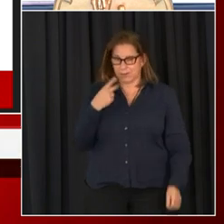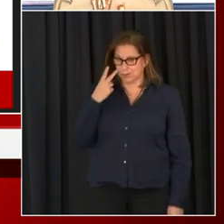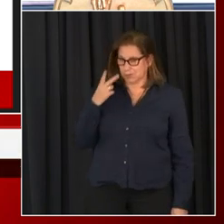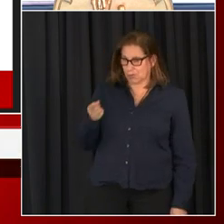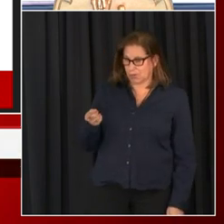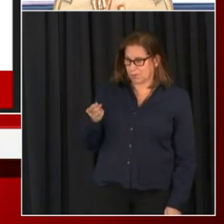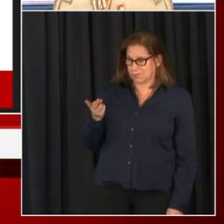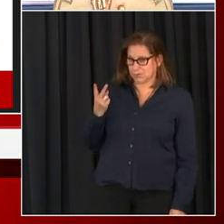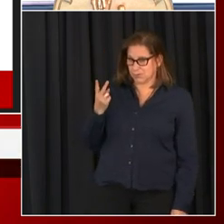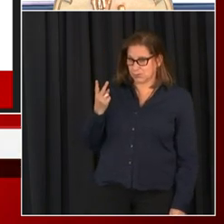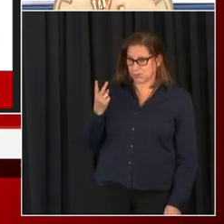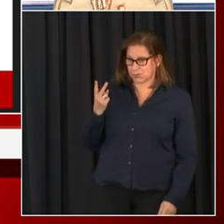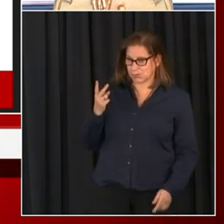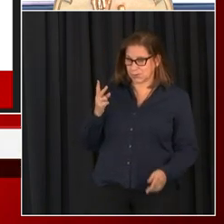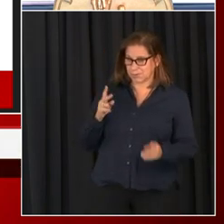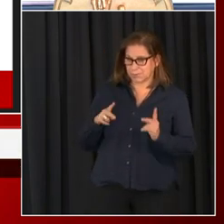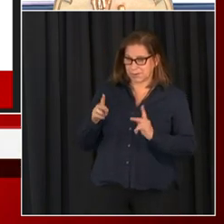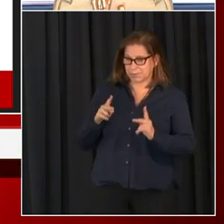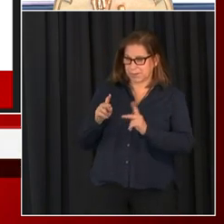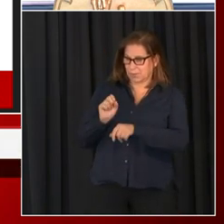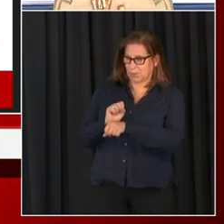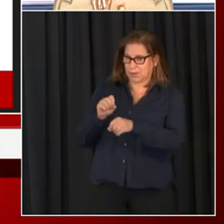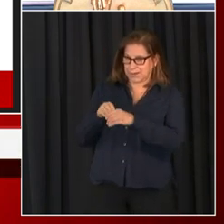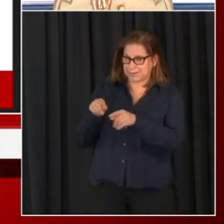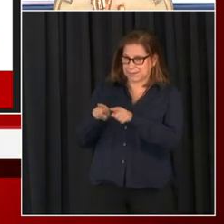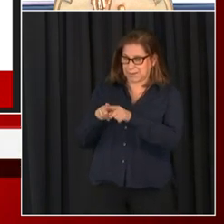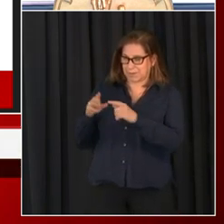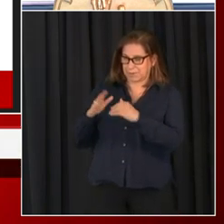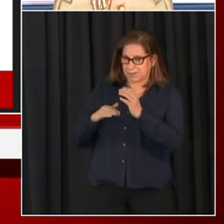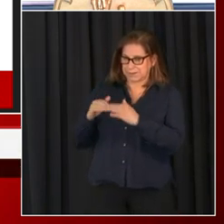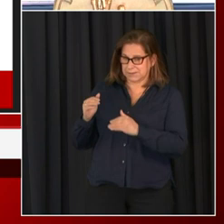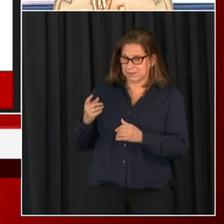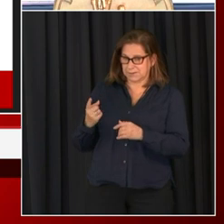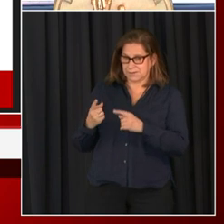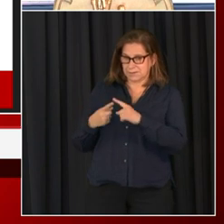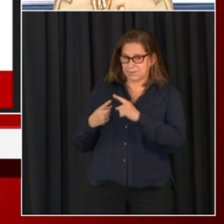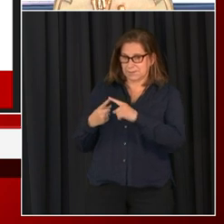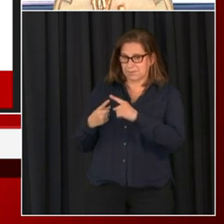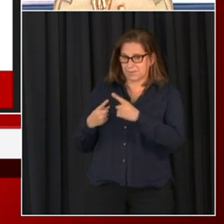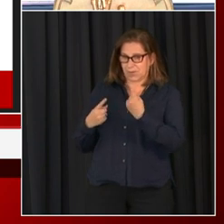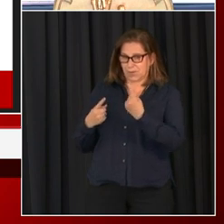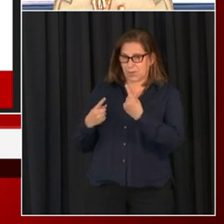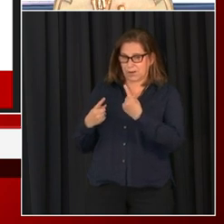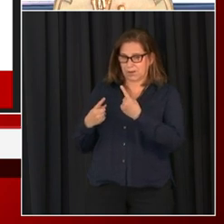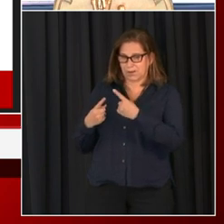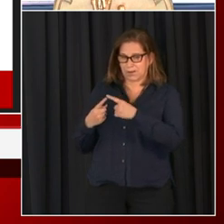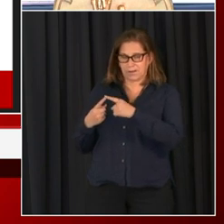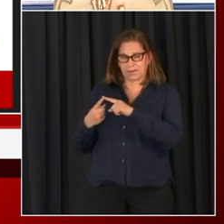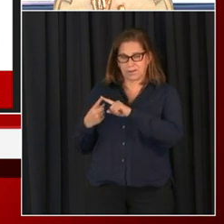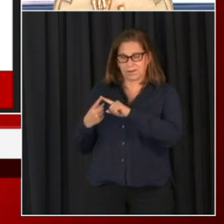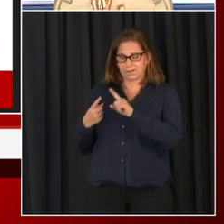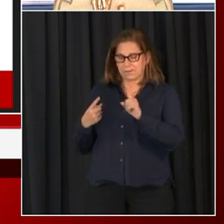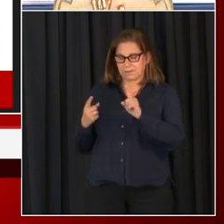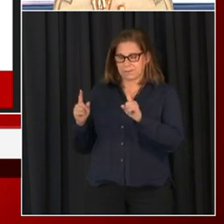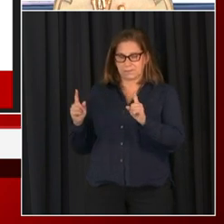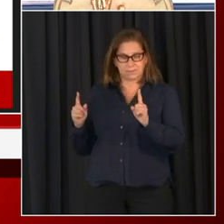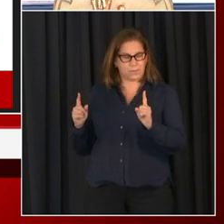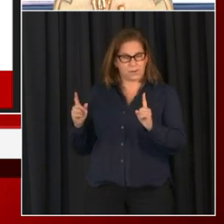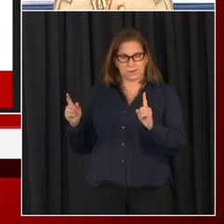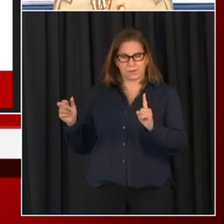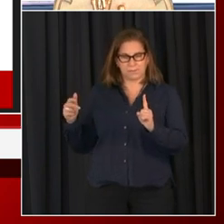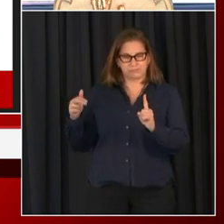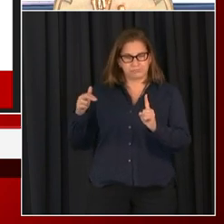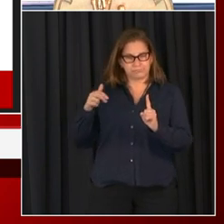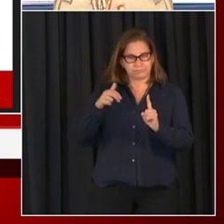who work in the same building, and one was visiting the other's workstation to talk about the